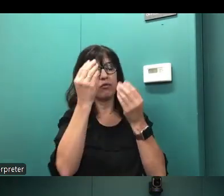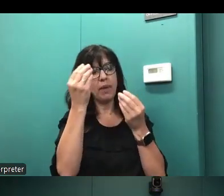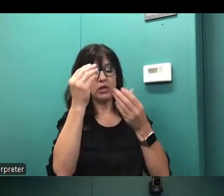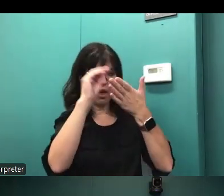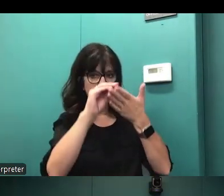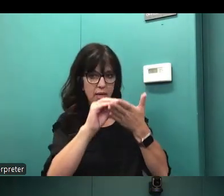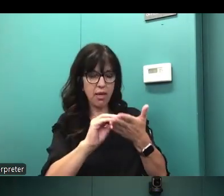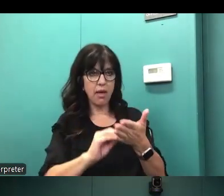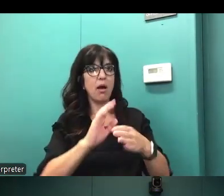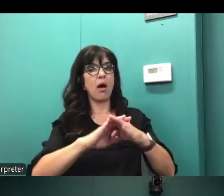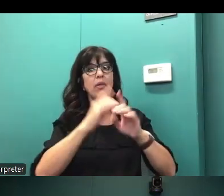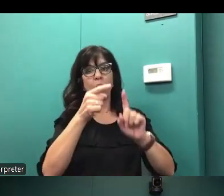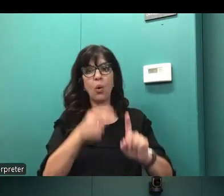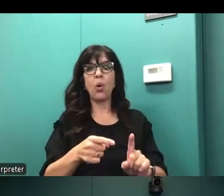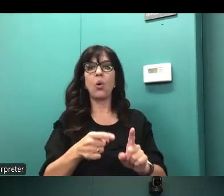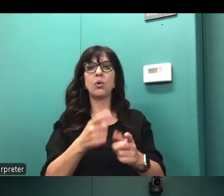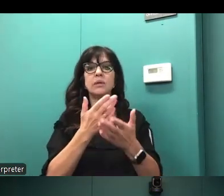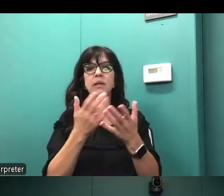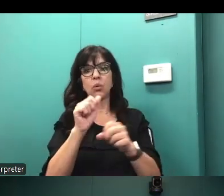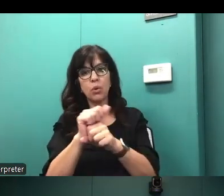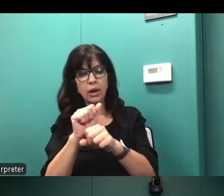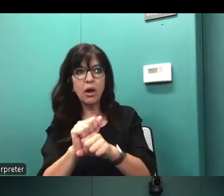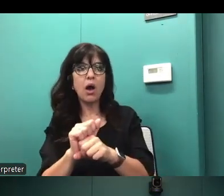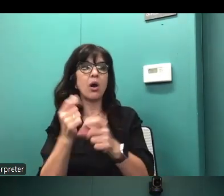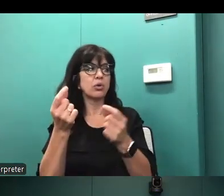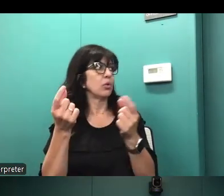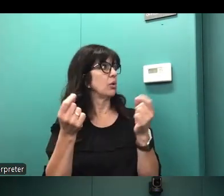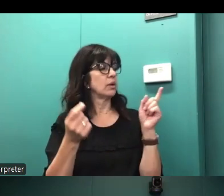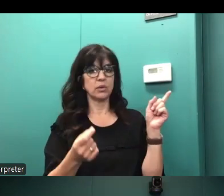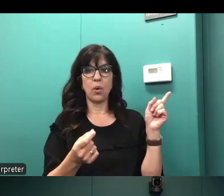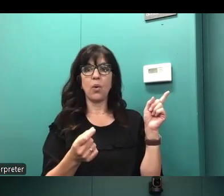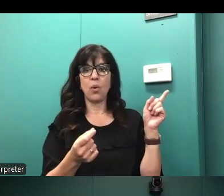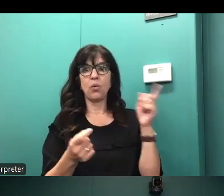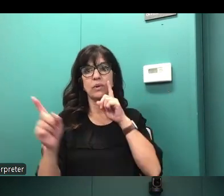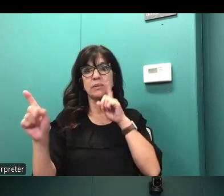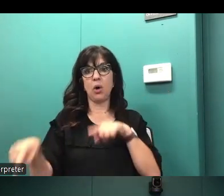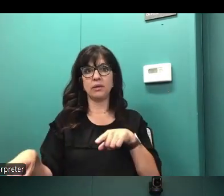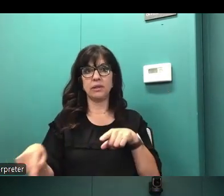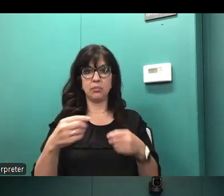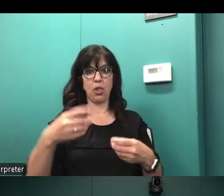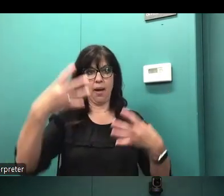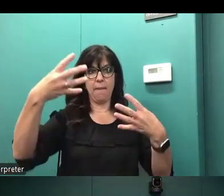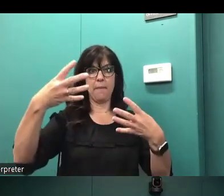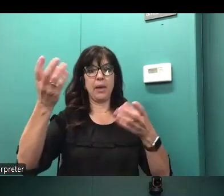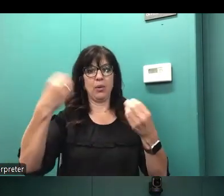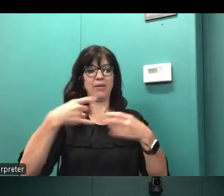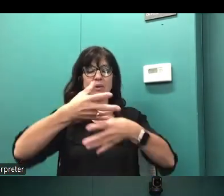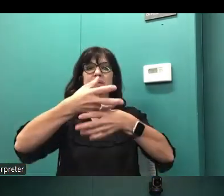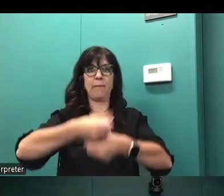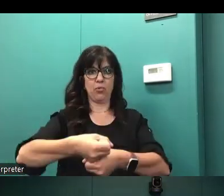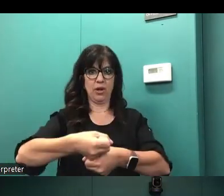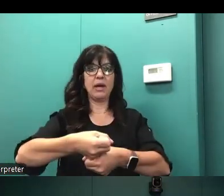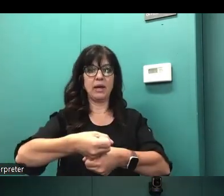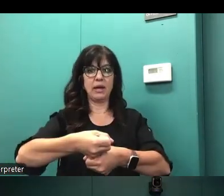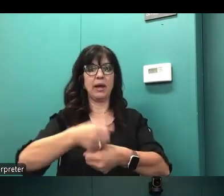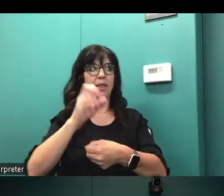goals. Here's what we're working on. Here's what we're doing. So yeah, so when we go to these responses, you can see it'll give you a summary,